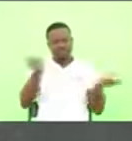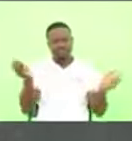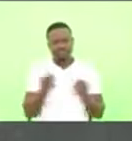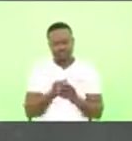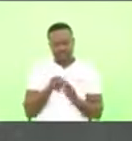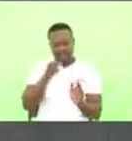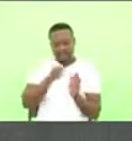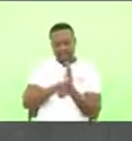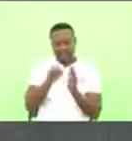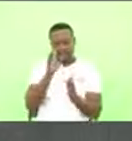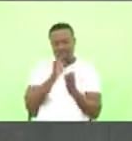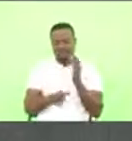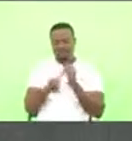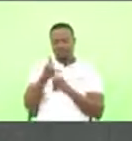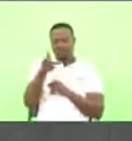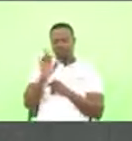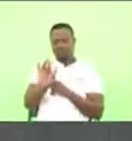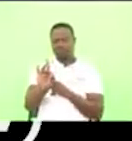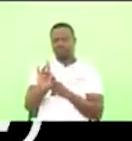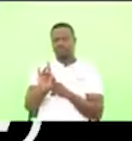Matthew 28,